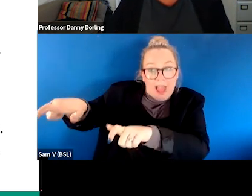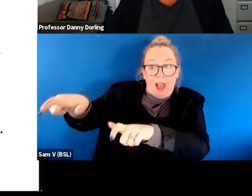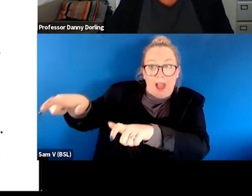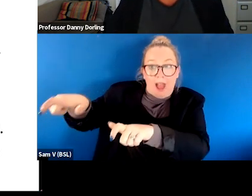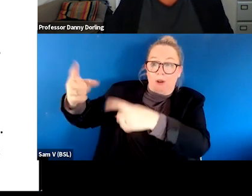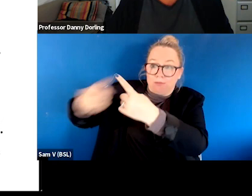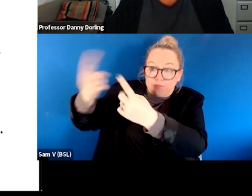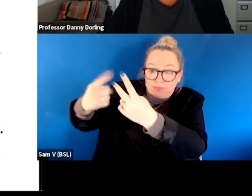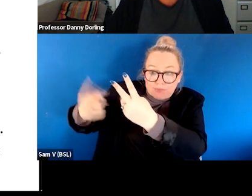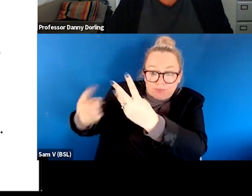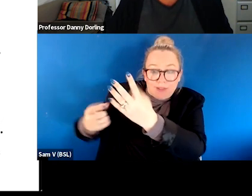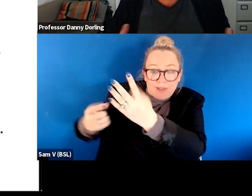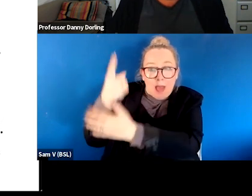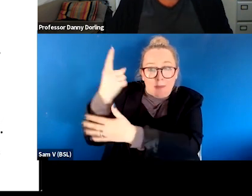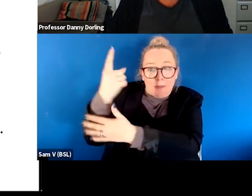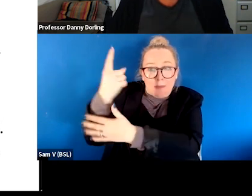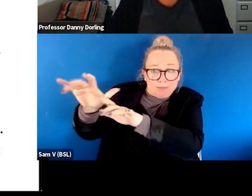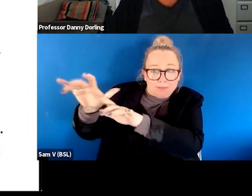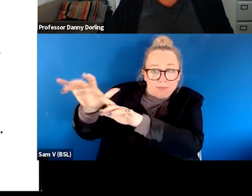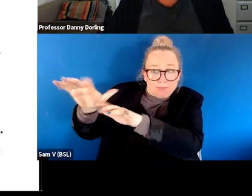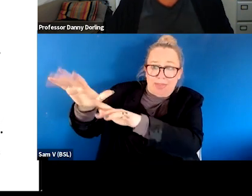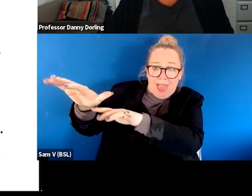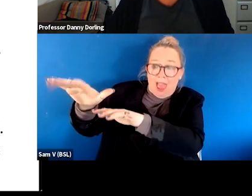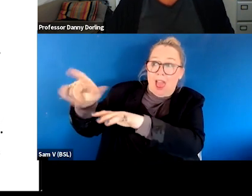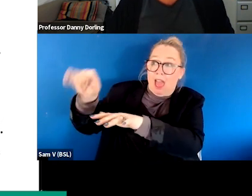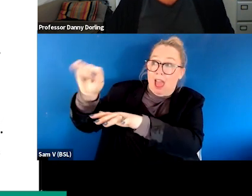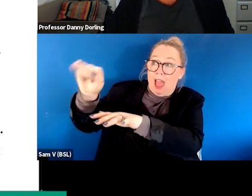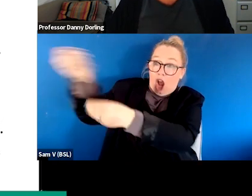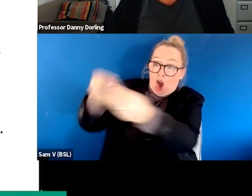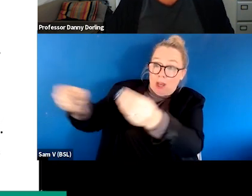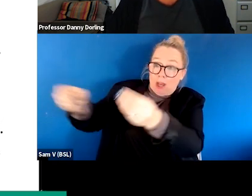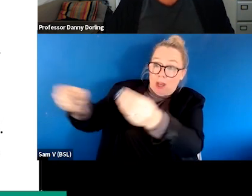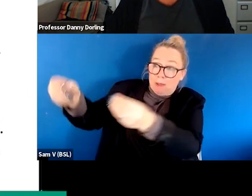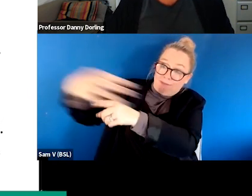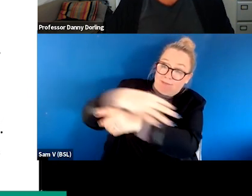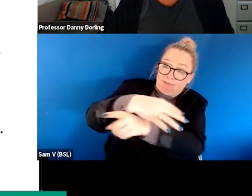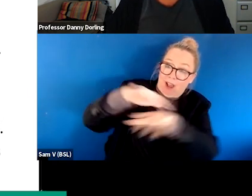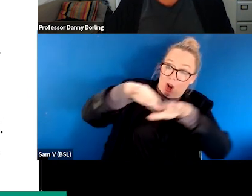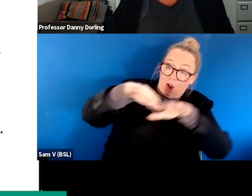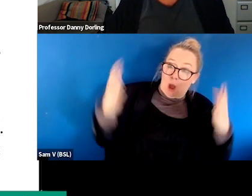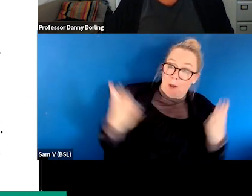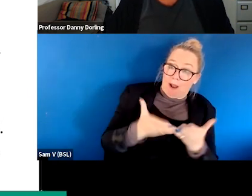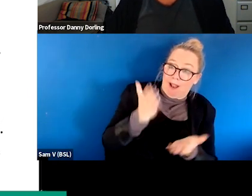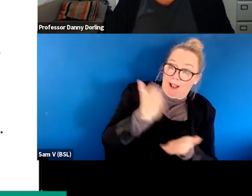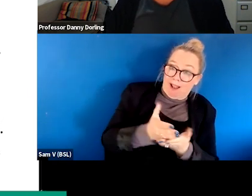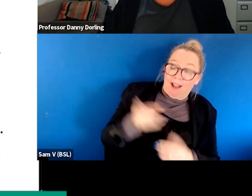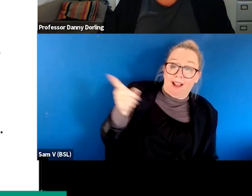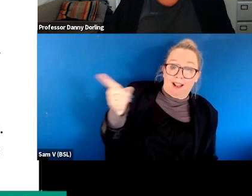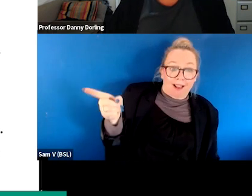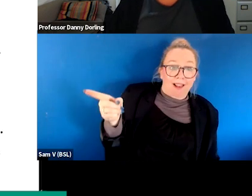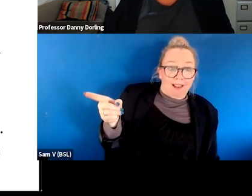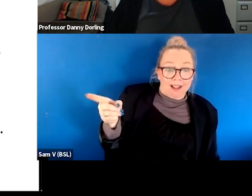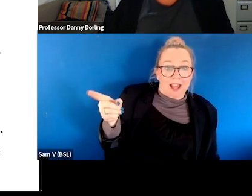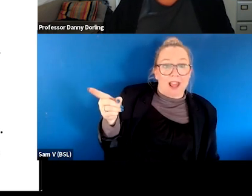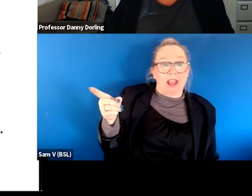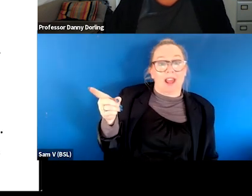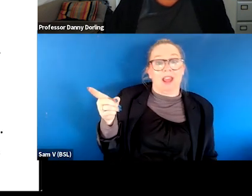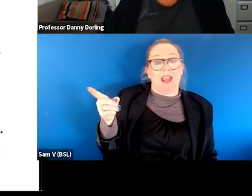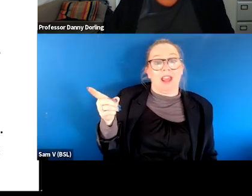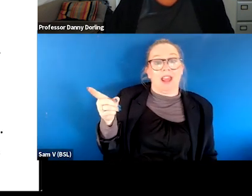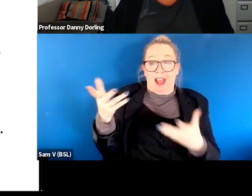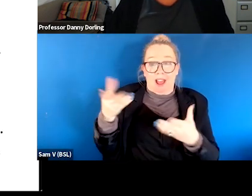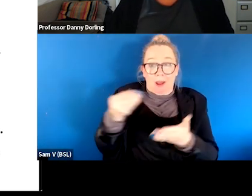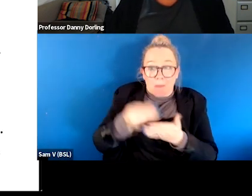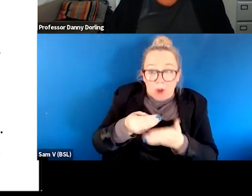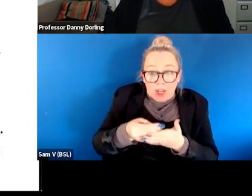continues, but that could slow the global economy even more. And who loses out? when there's a slowdown in the global economy, it's the